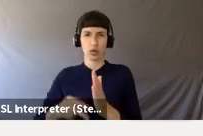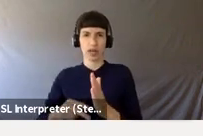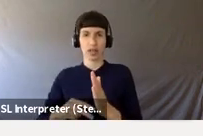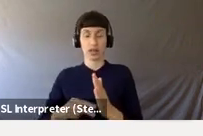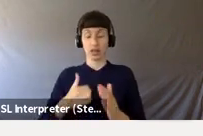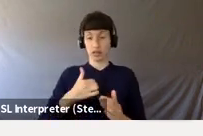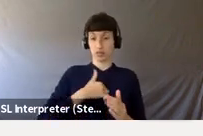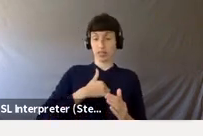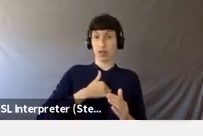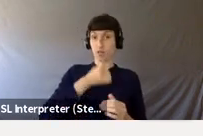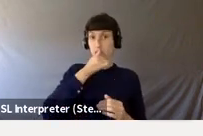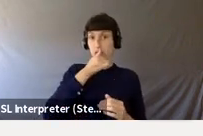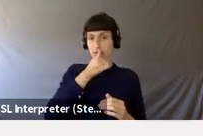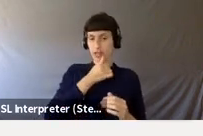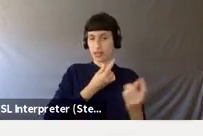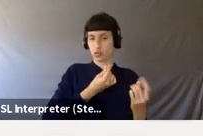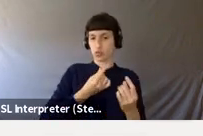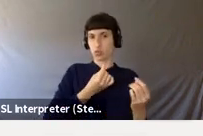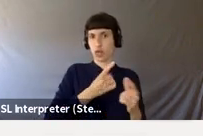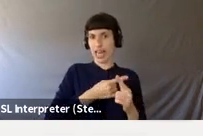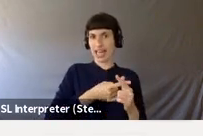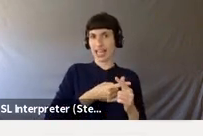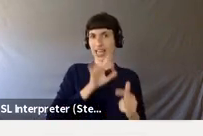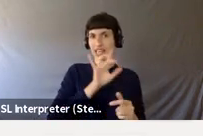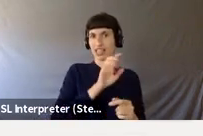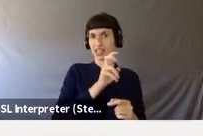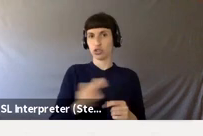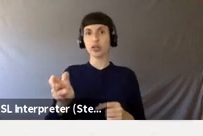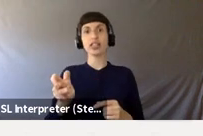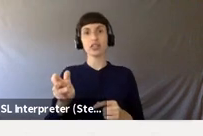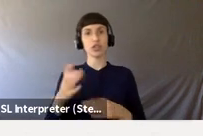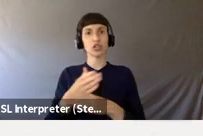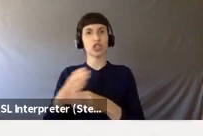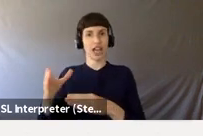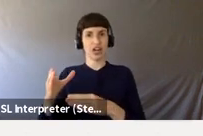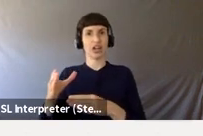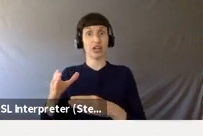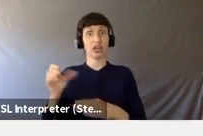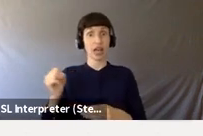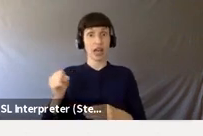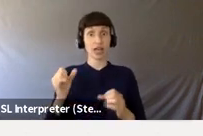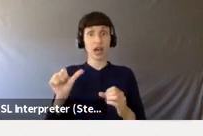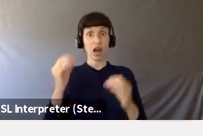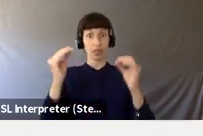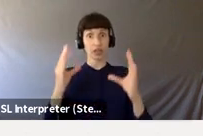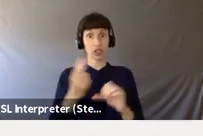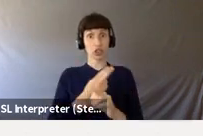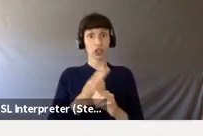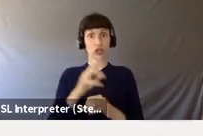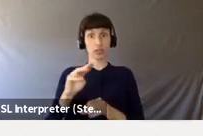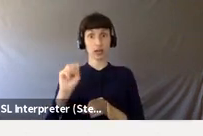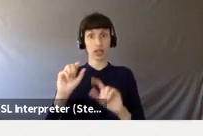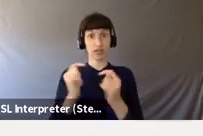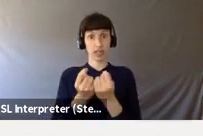privately for my class first, and then I can move it to share it. Yes, and when I've worked with a lot of teachers that have used Teams, that's what they've done. They've gone in and built